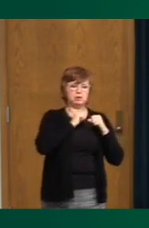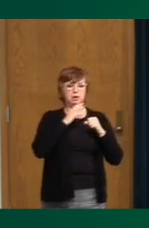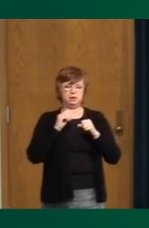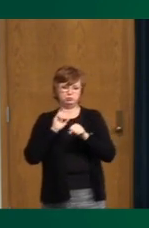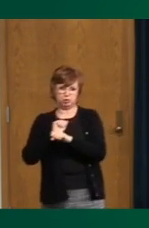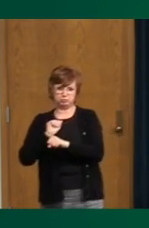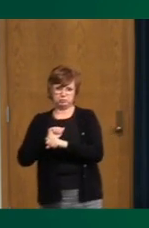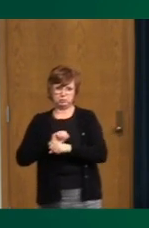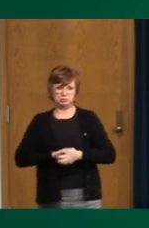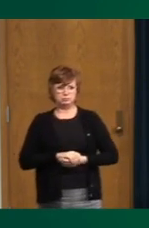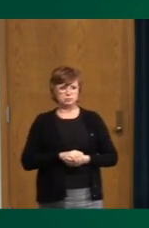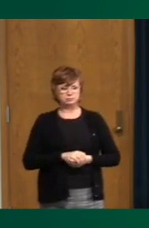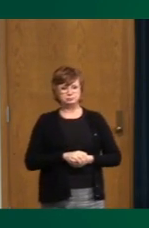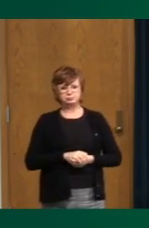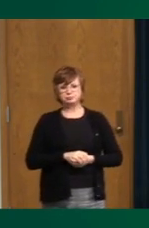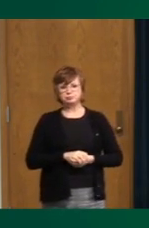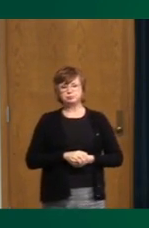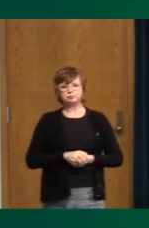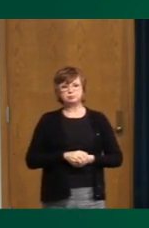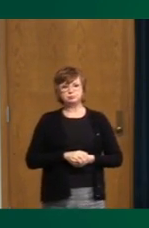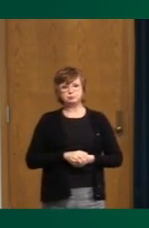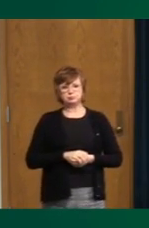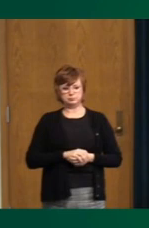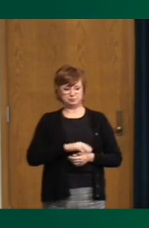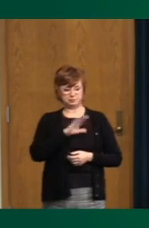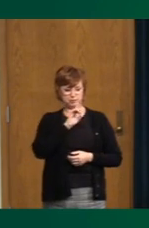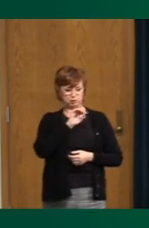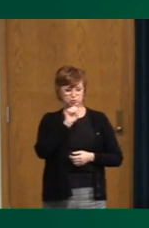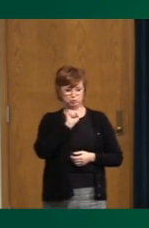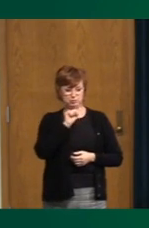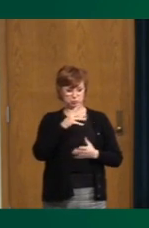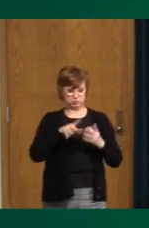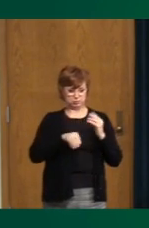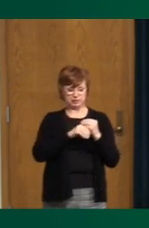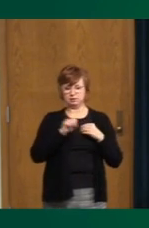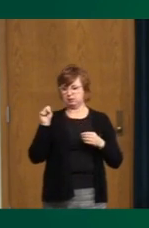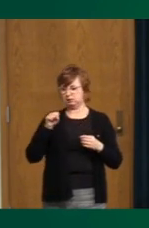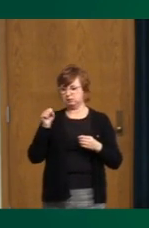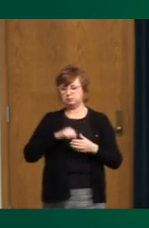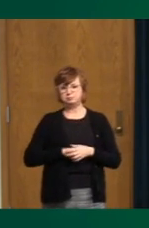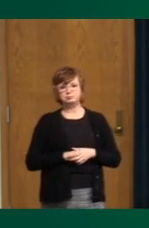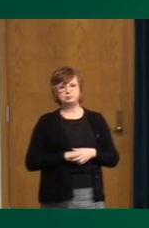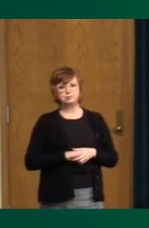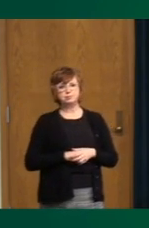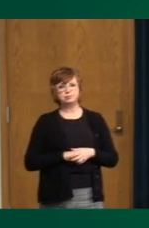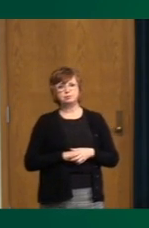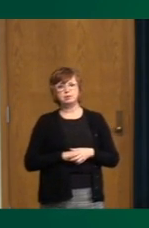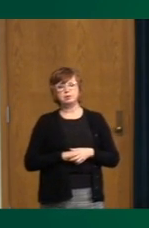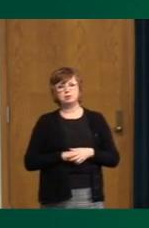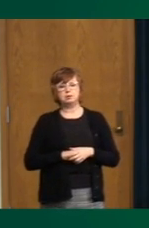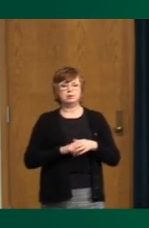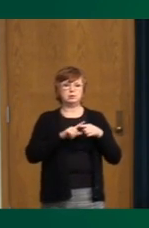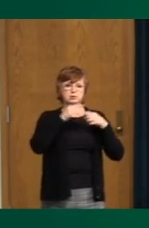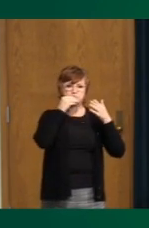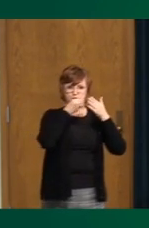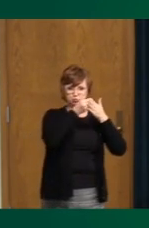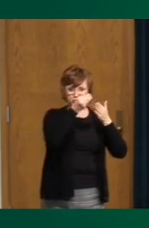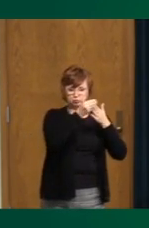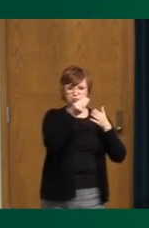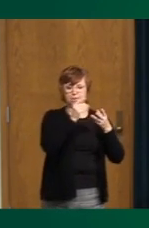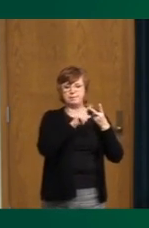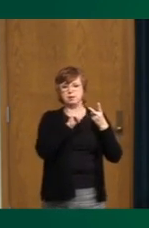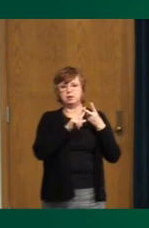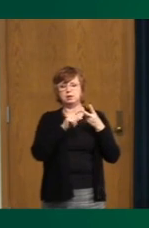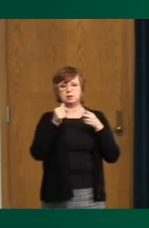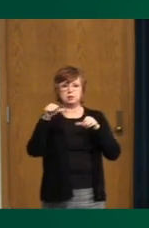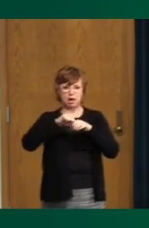Yeah, no, I think all I'll add is that given that there are more, it's not just essential services that are open like grocery stores and